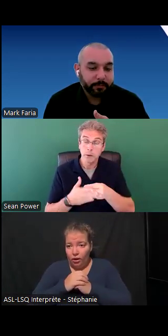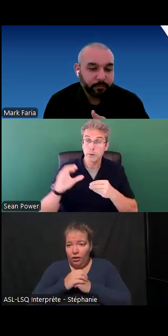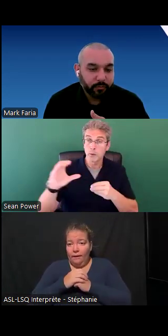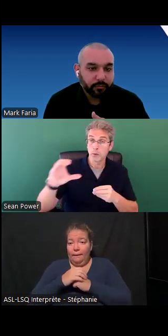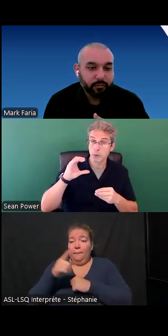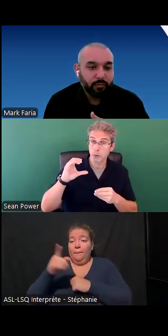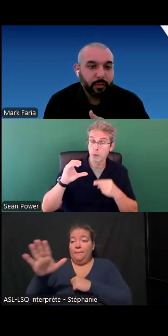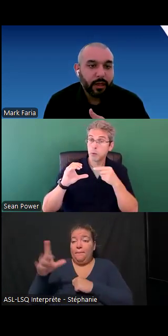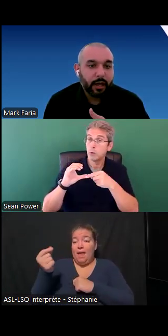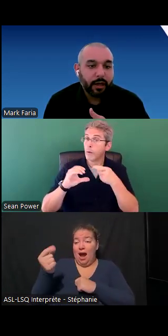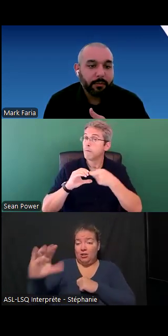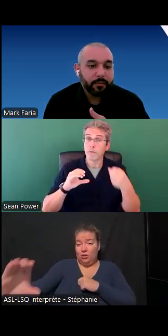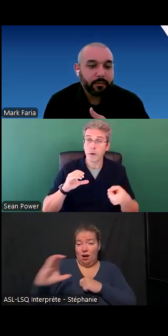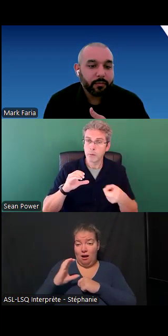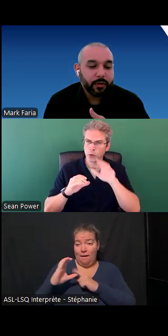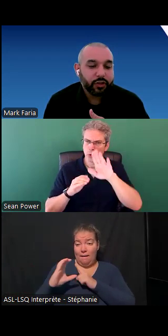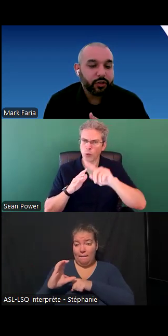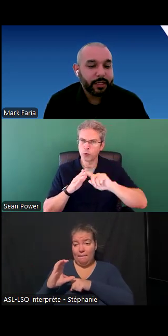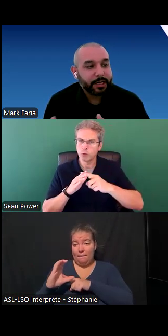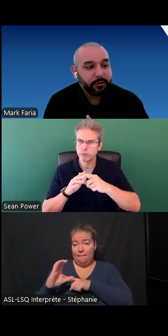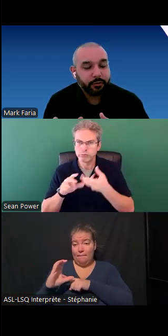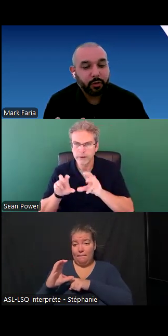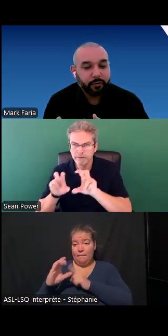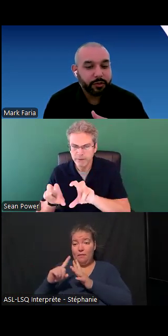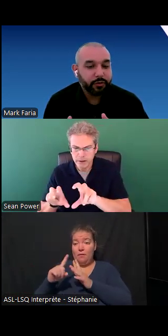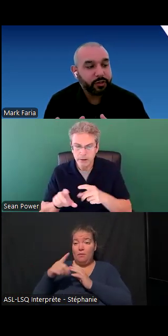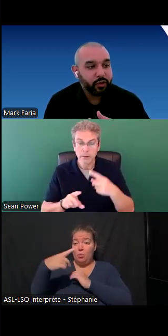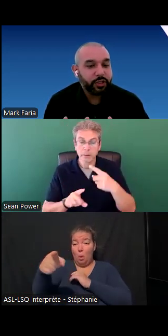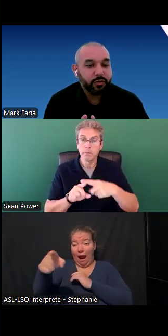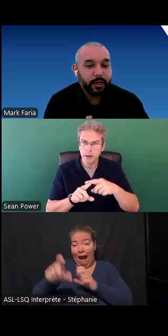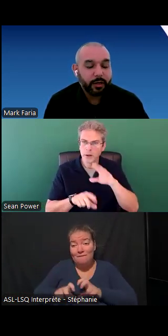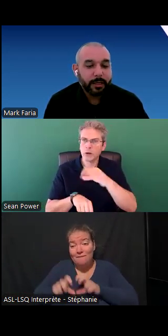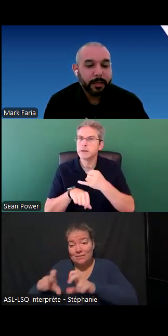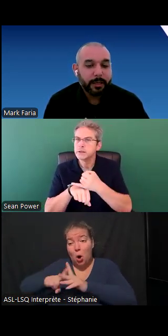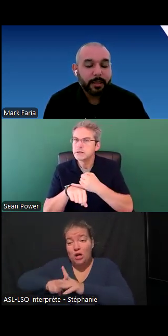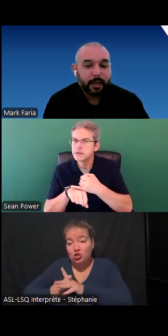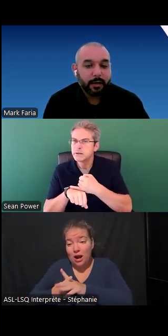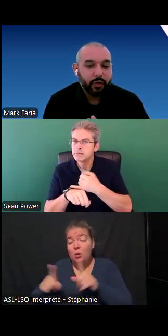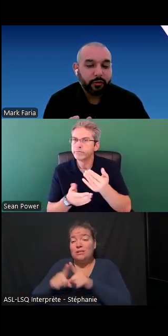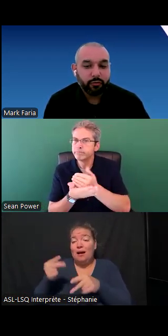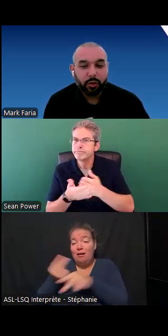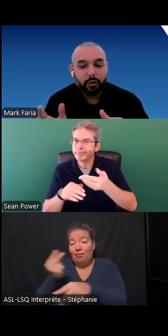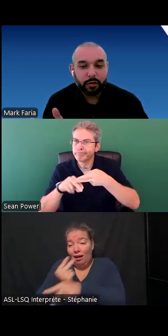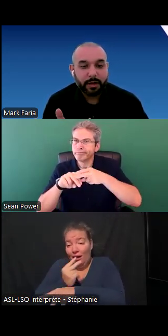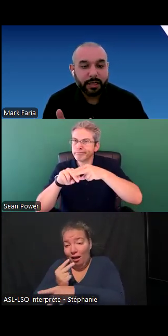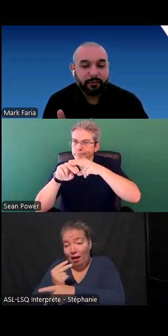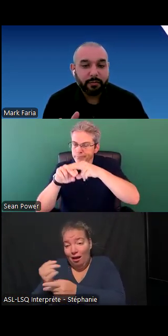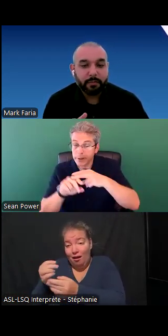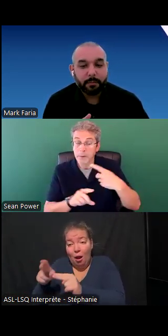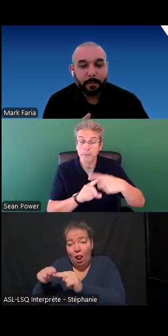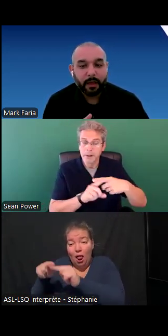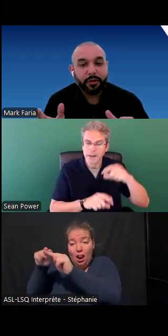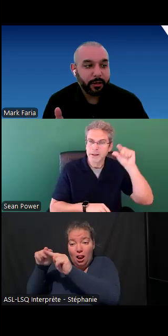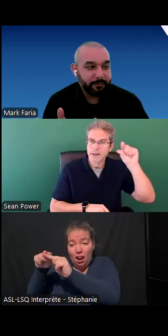CDSB. Um, there's also tax deferred rollovers. So there's situations where you can roll over money